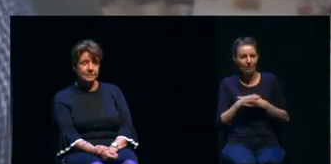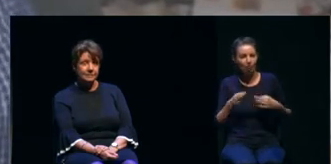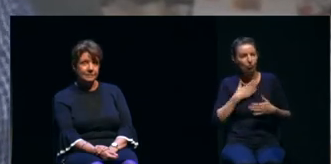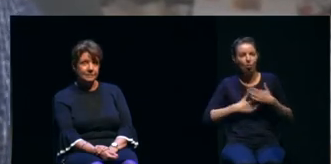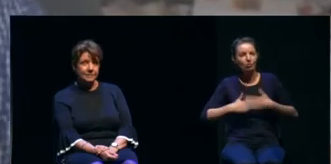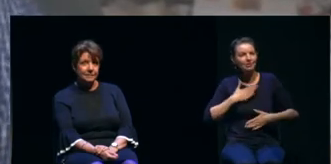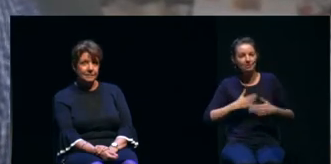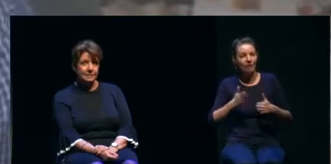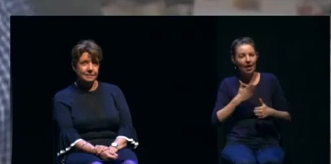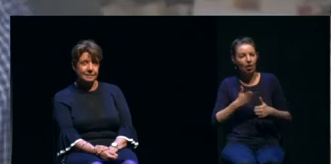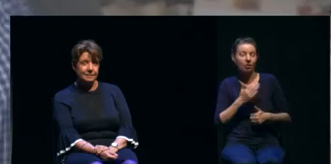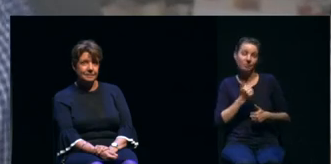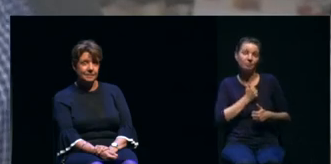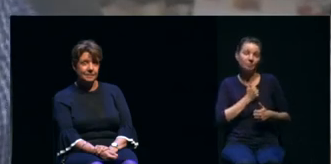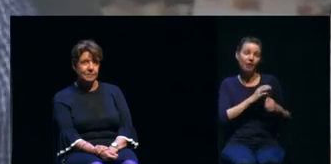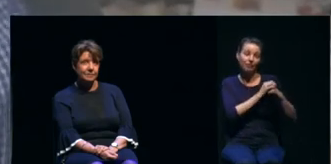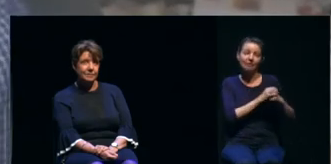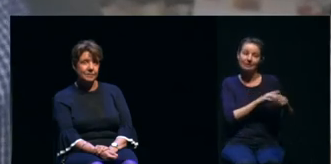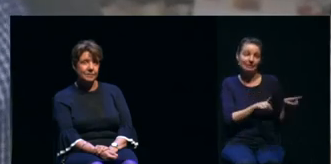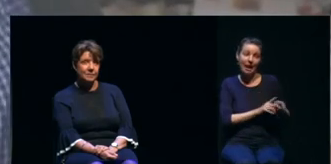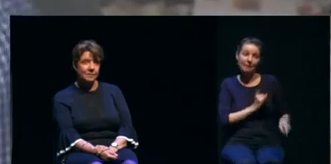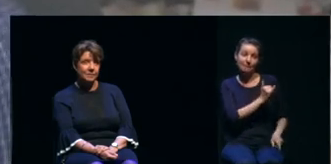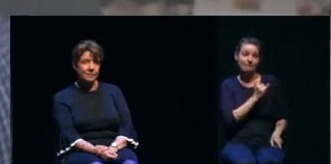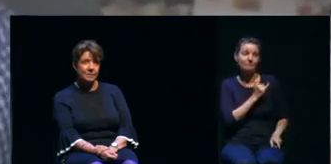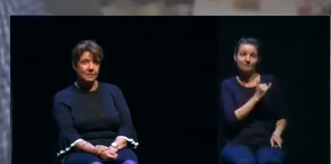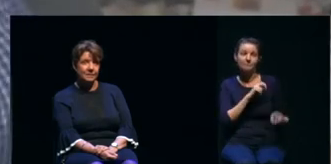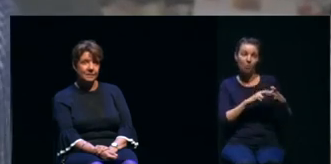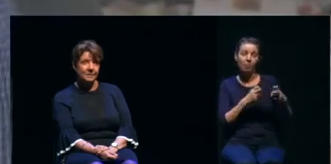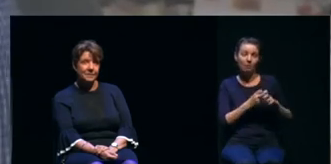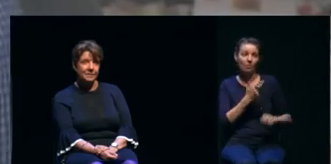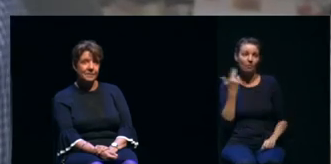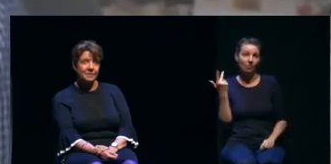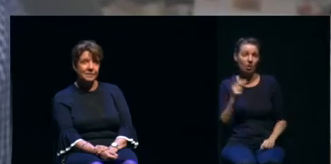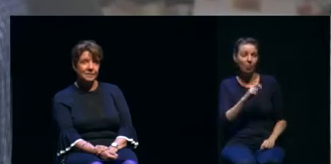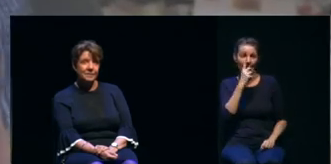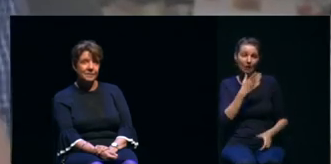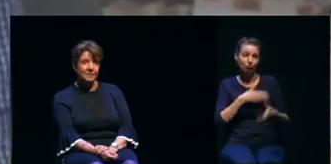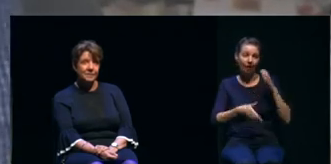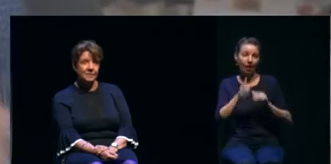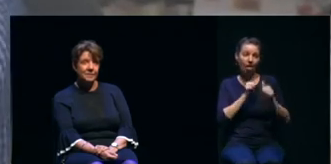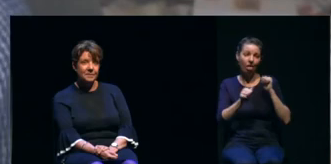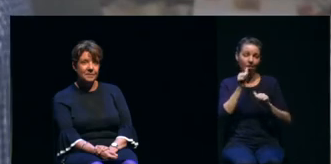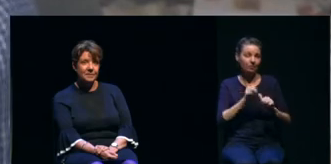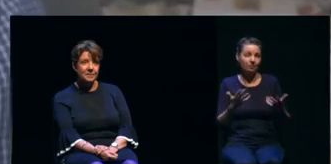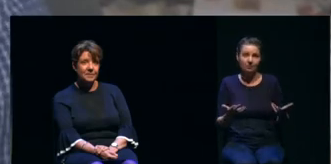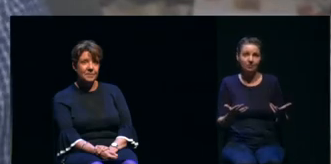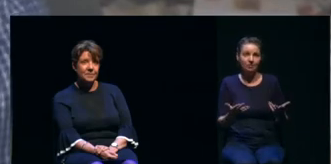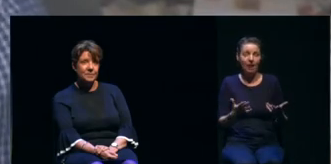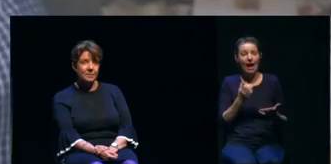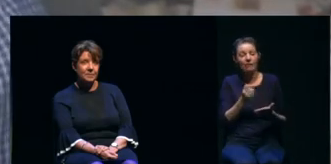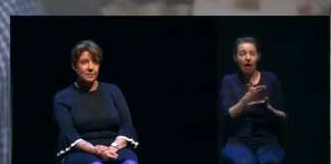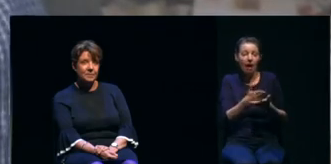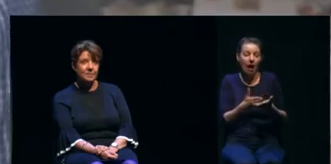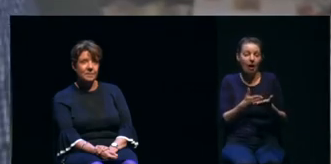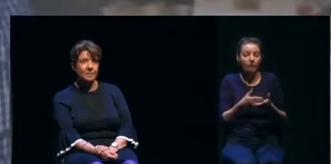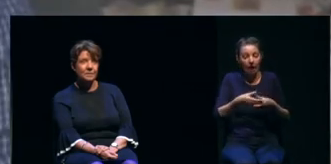And all my middle-aged friends suffer from this same terrible problem. We can't drink anymore. We'll just kind of like, we'll have like half a glass